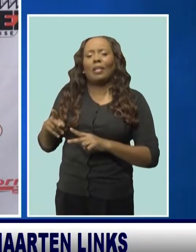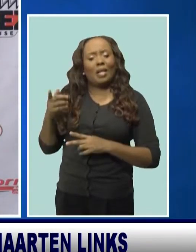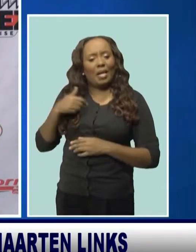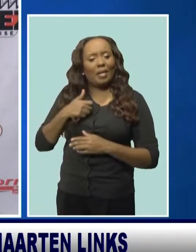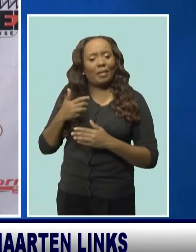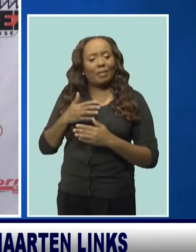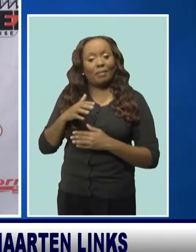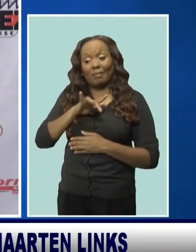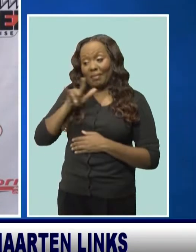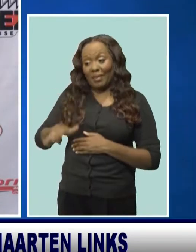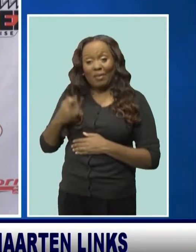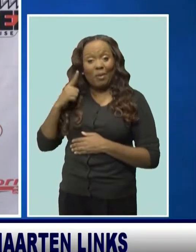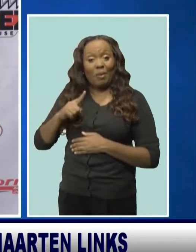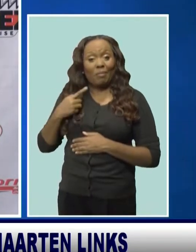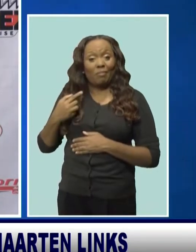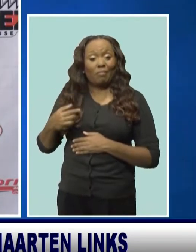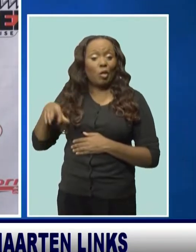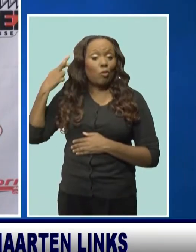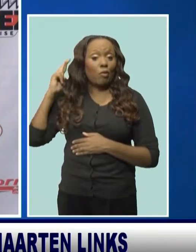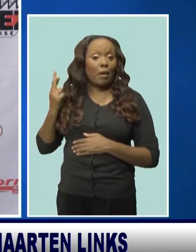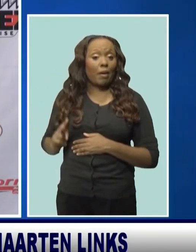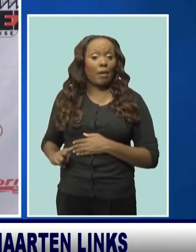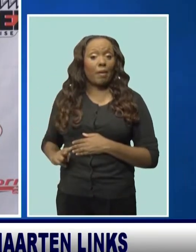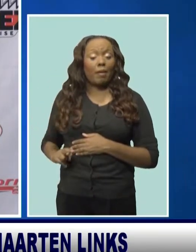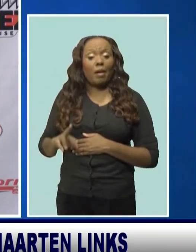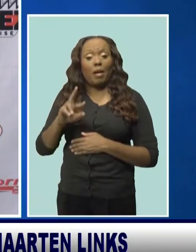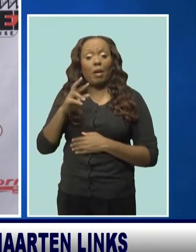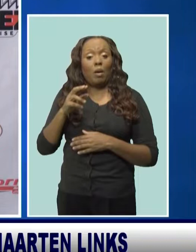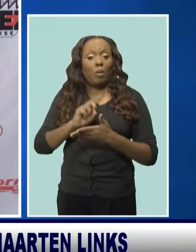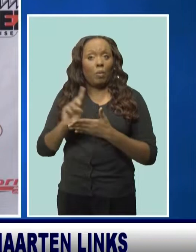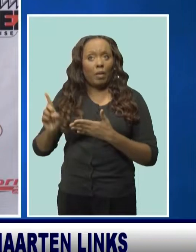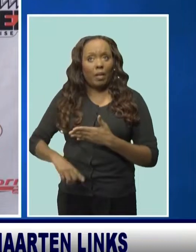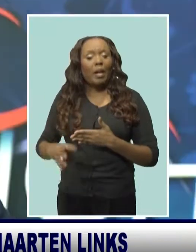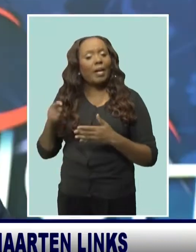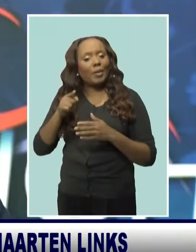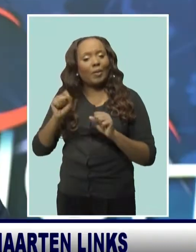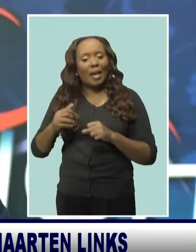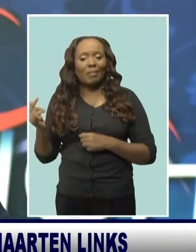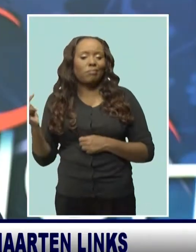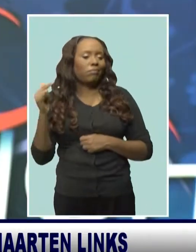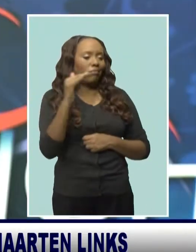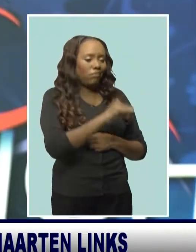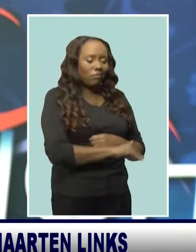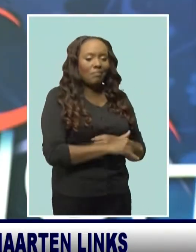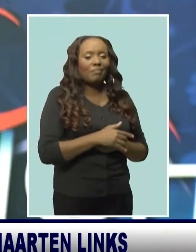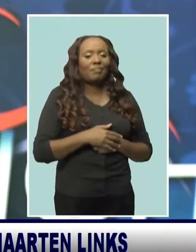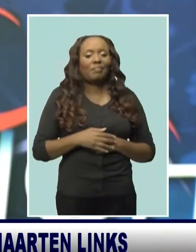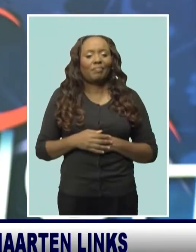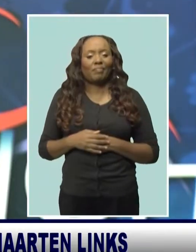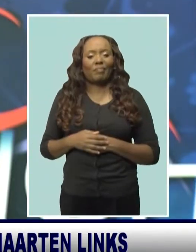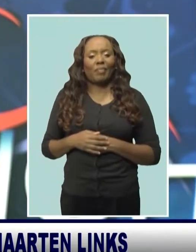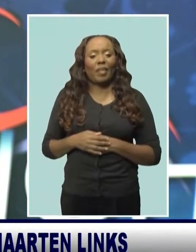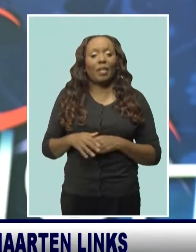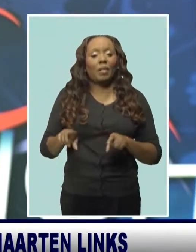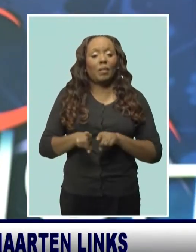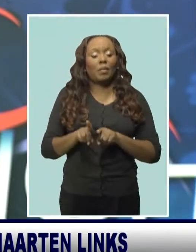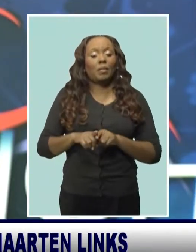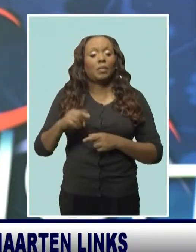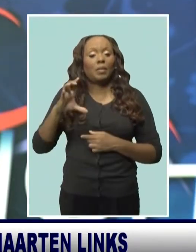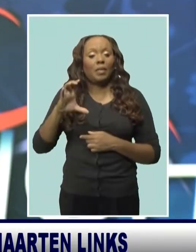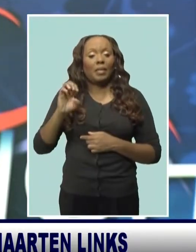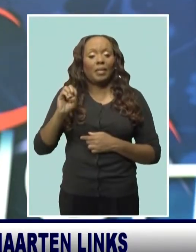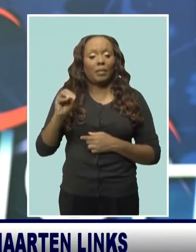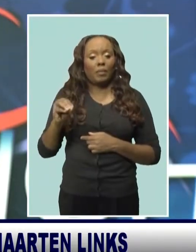Weekend. And similarly, we invite you to the shores of St. Martin. Ms. Louis, who is also Chief Executive Officer